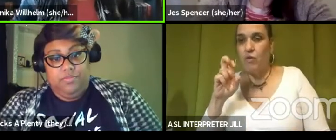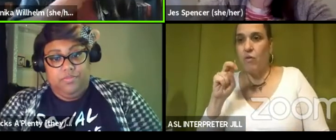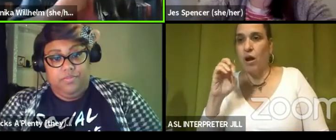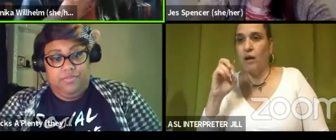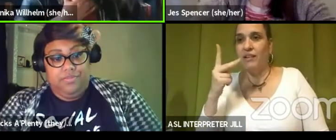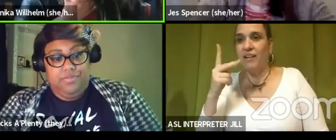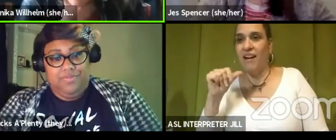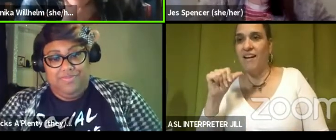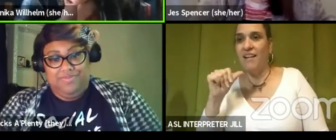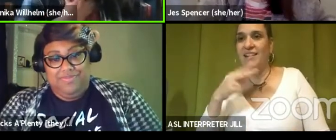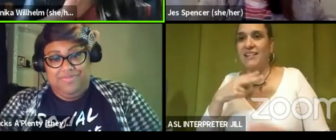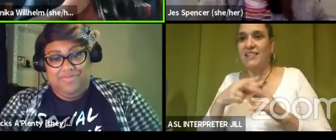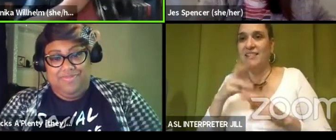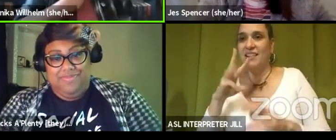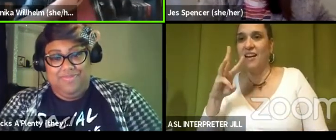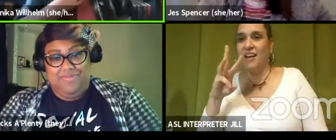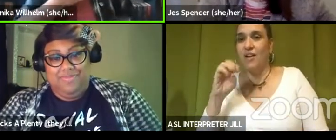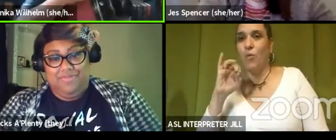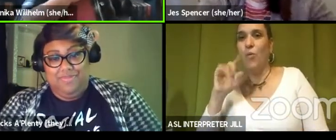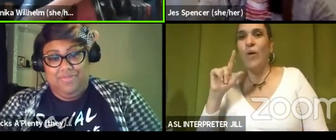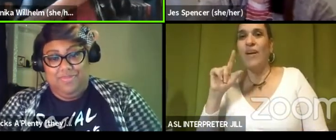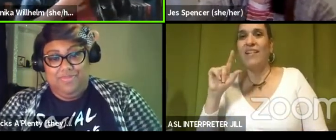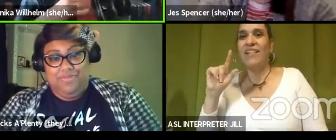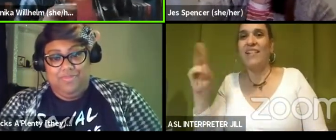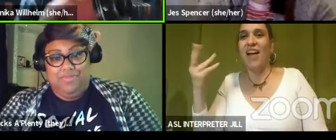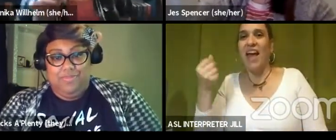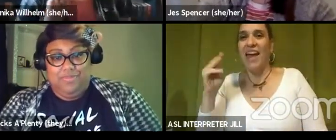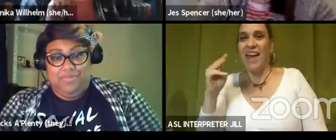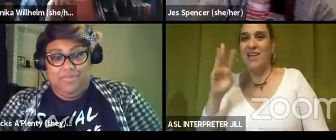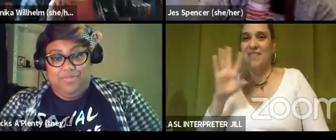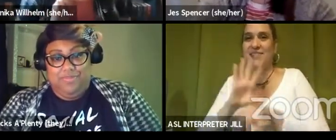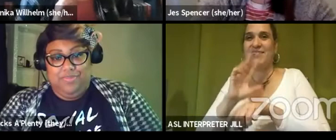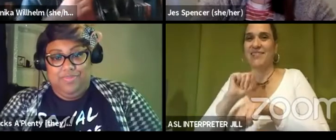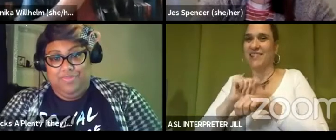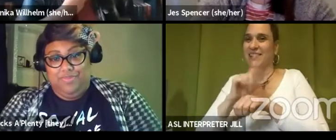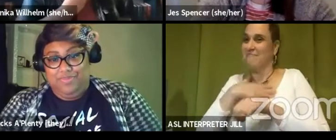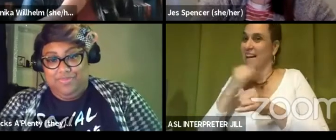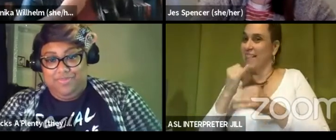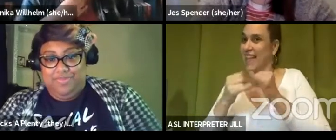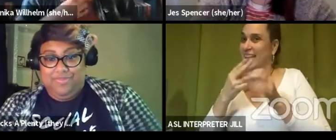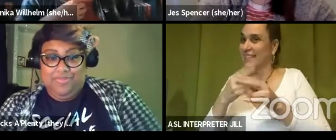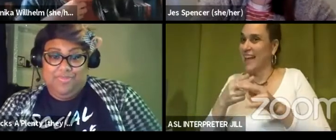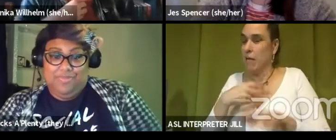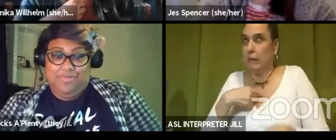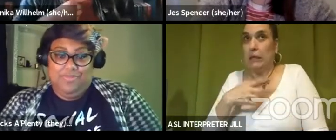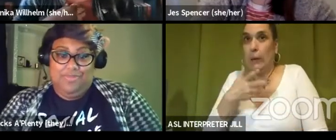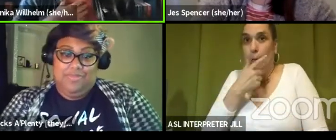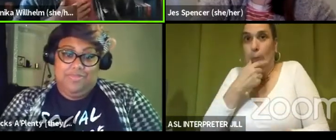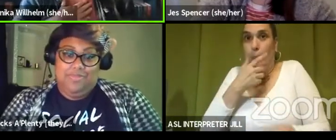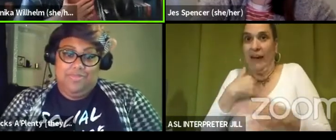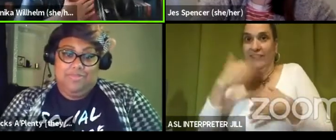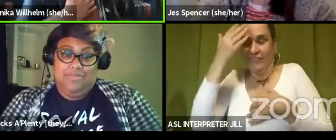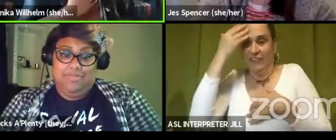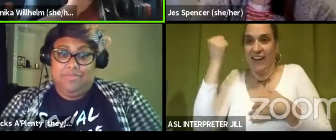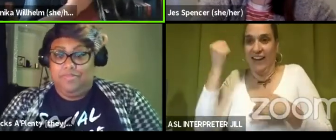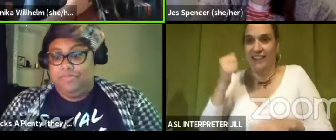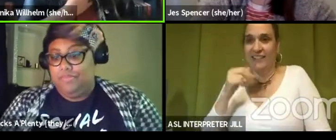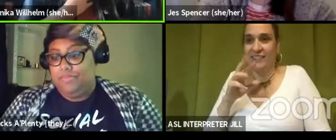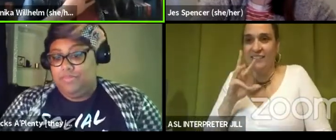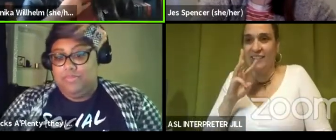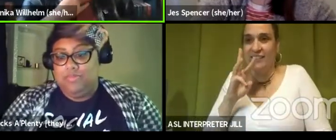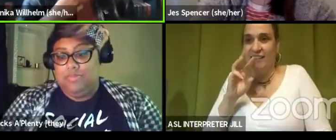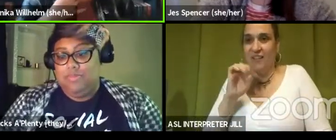Consulting. And my last name is your name. H-E-I-L-L-H-E-L-M.